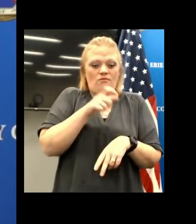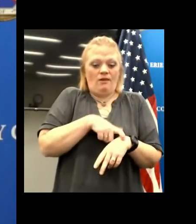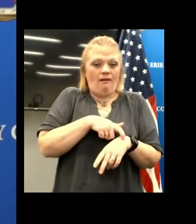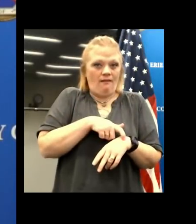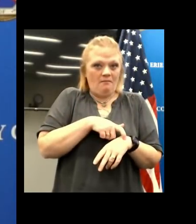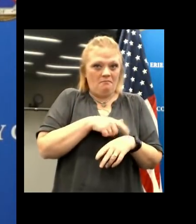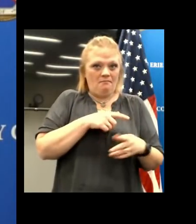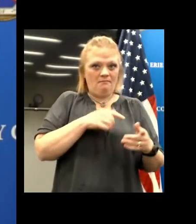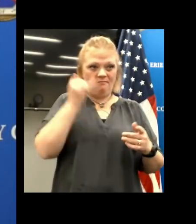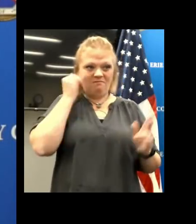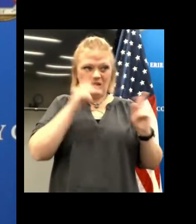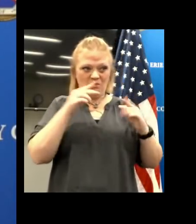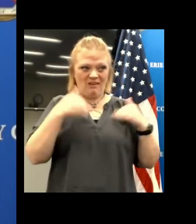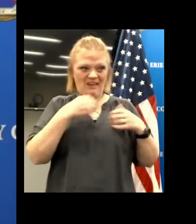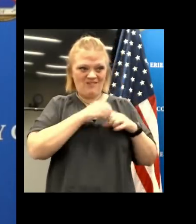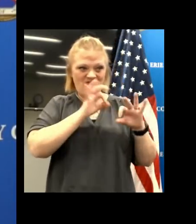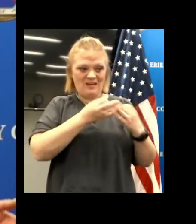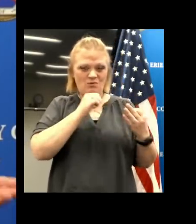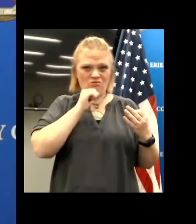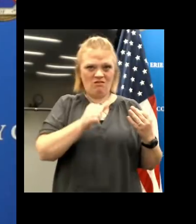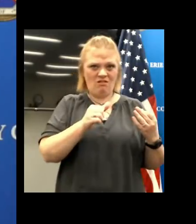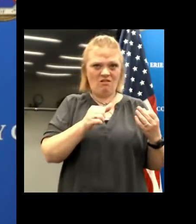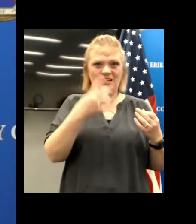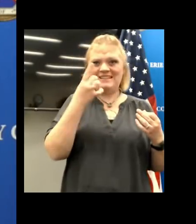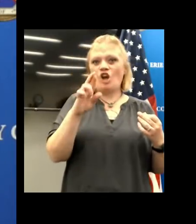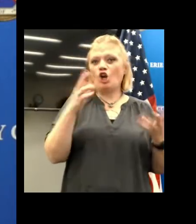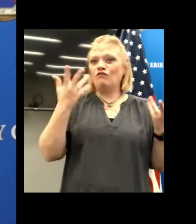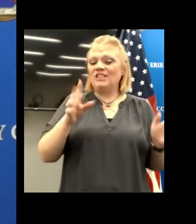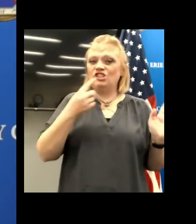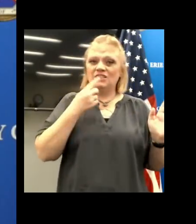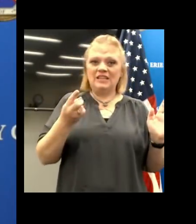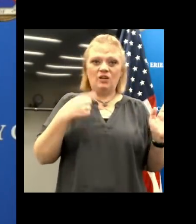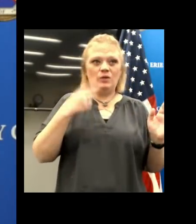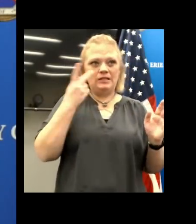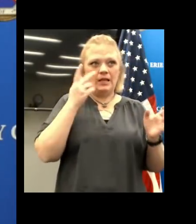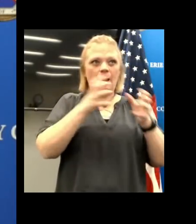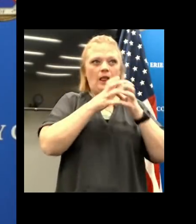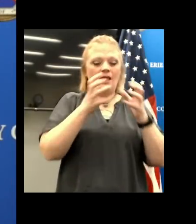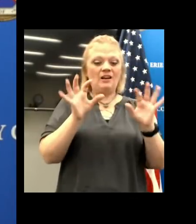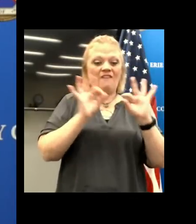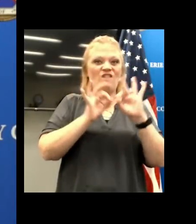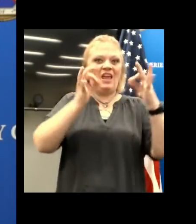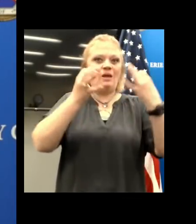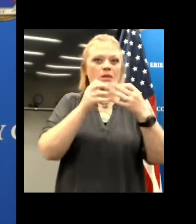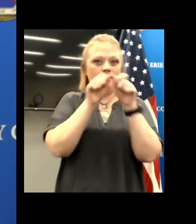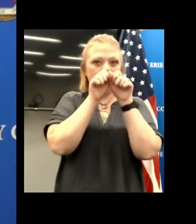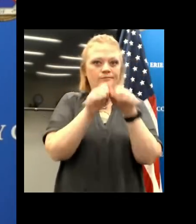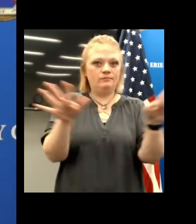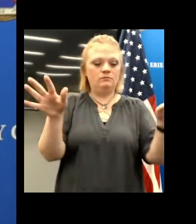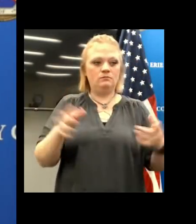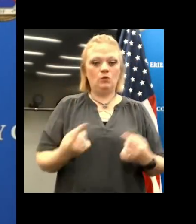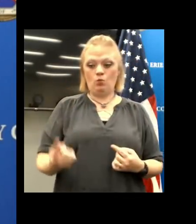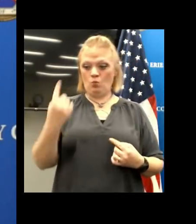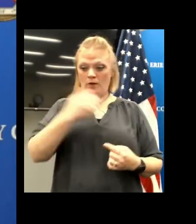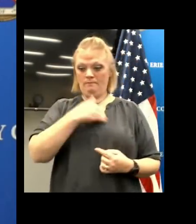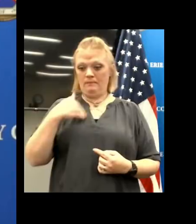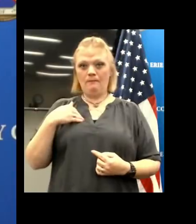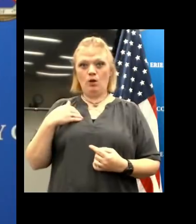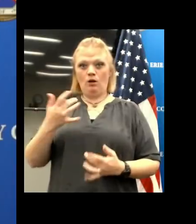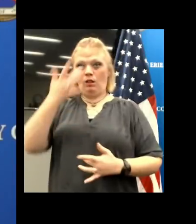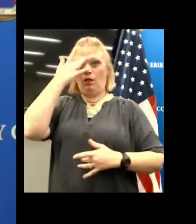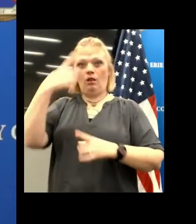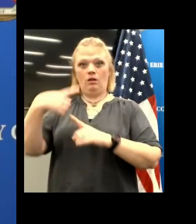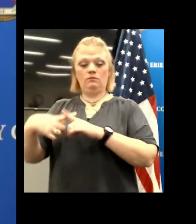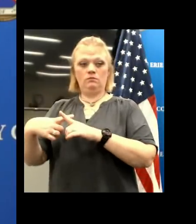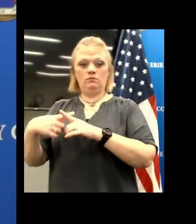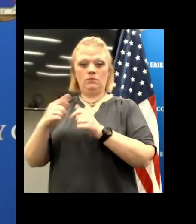whether people have it in your family or not. And as Dr. Burstein noted, we're seeing a lot of family transmission where one member of the family tests